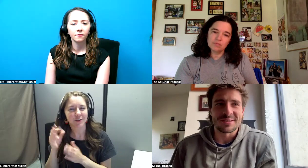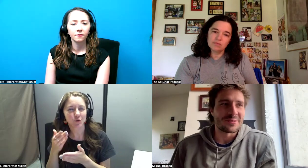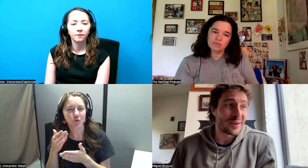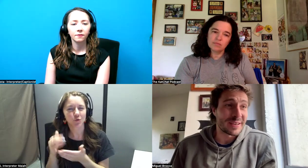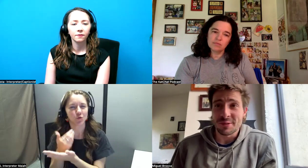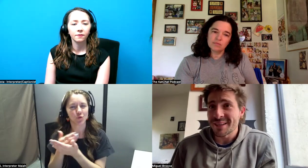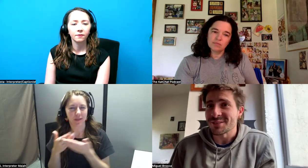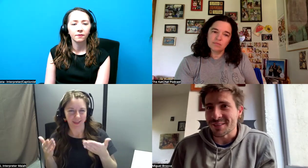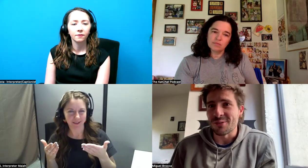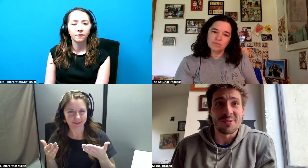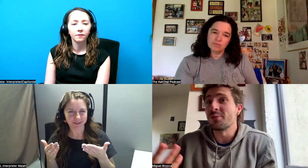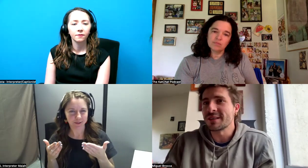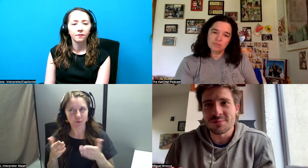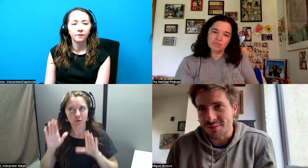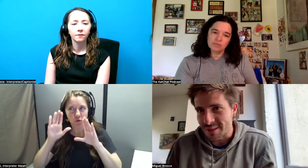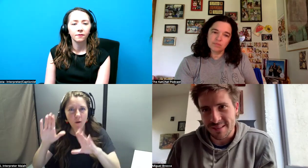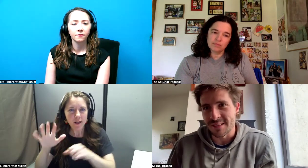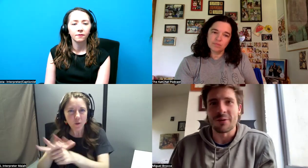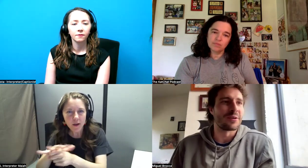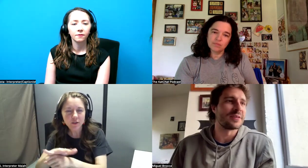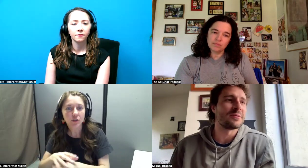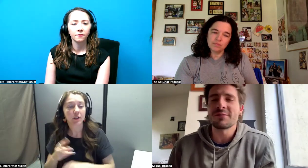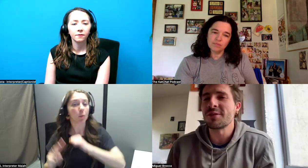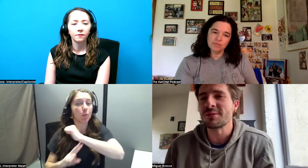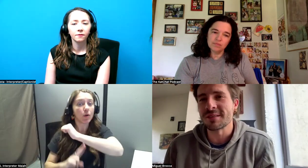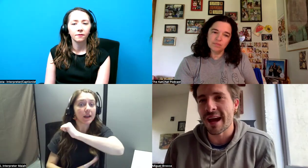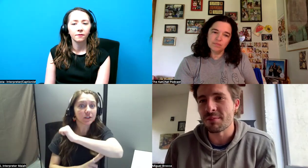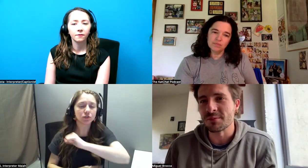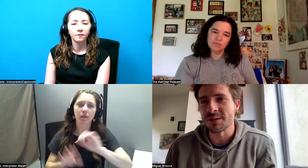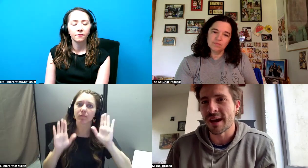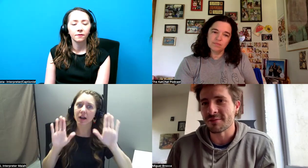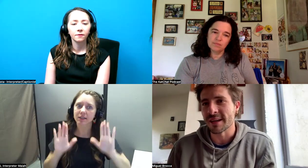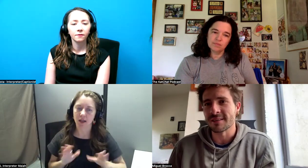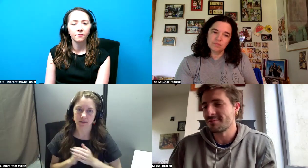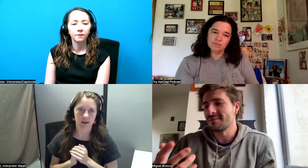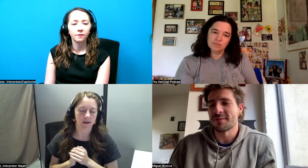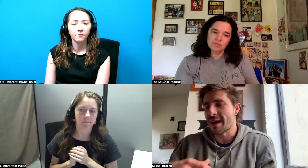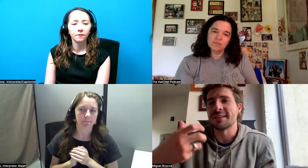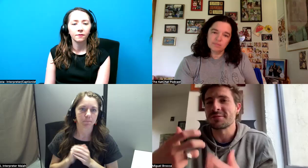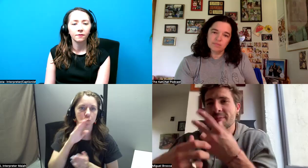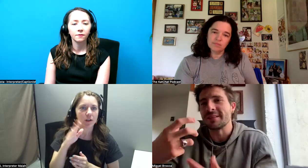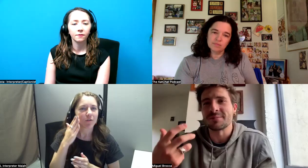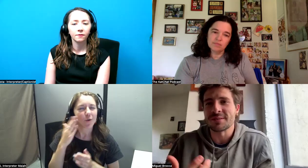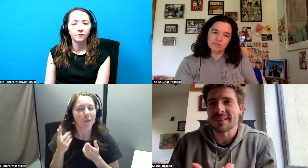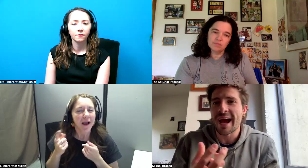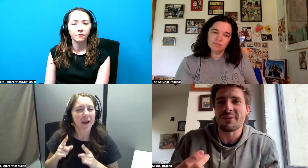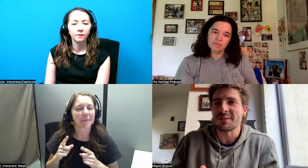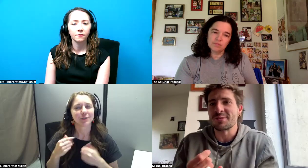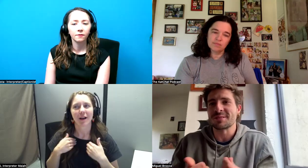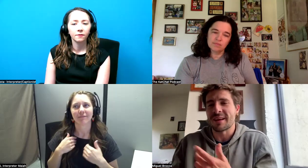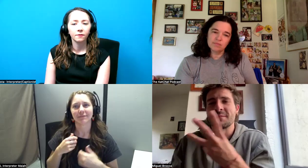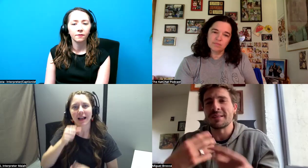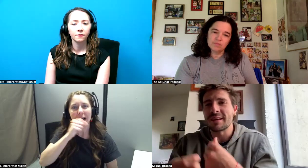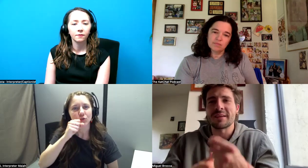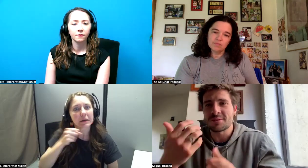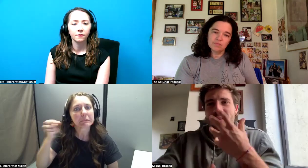was such a great location. Or the bridge was fantastic. Or you never know what's going to happen when you have like the ice cream and it's melting down, and you know